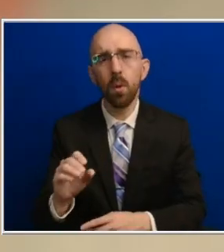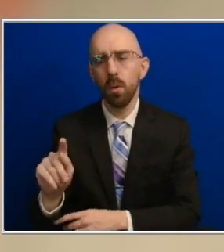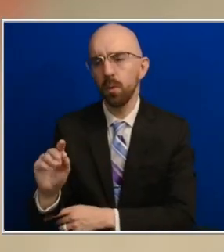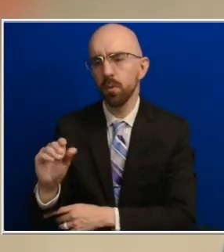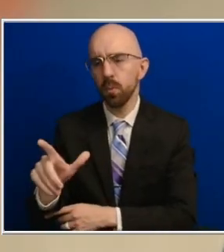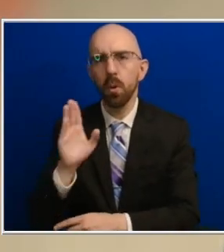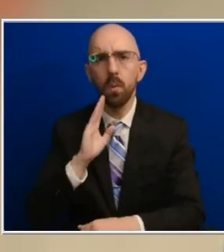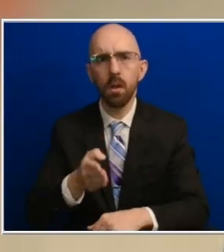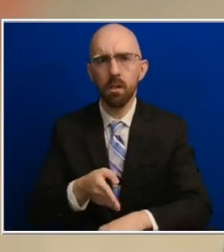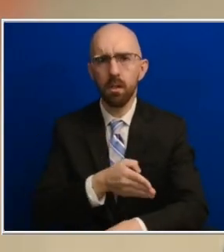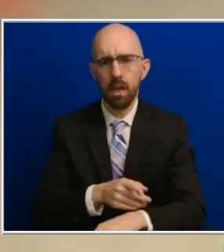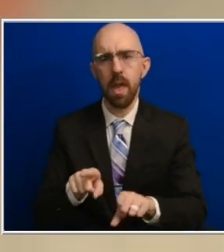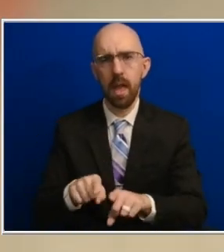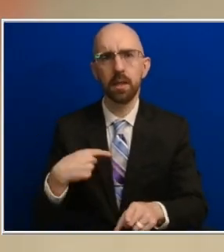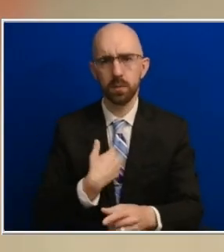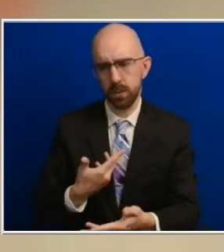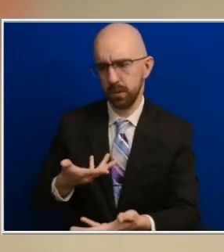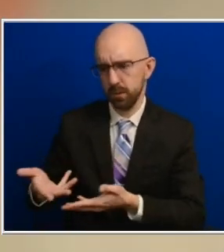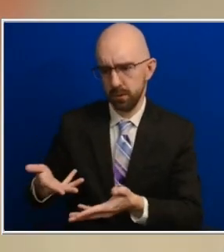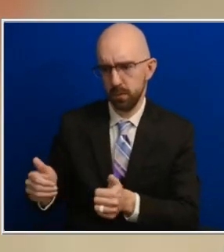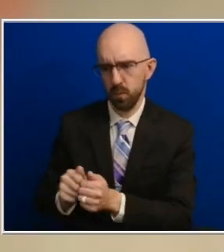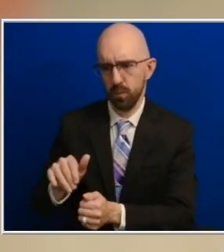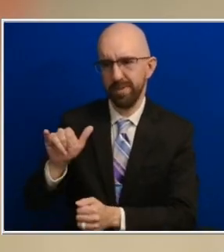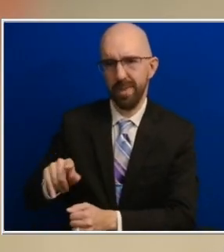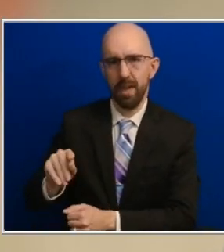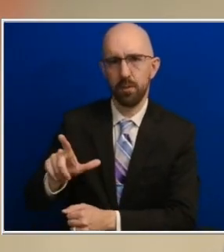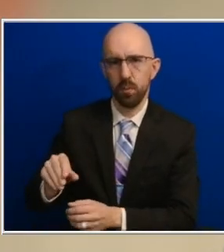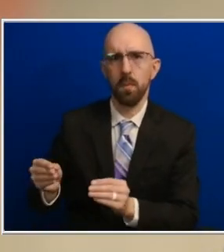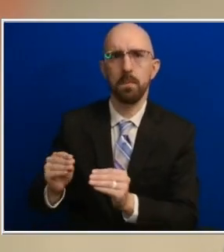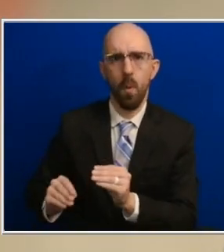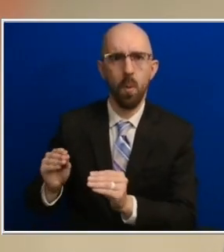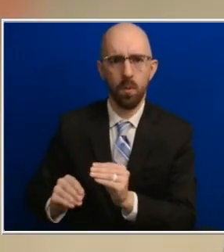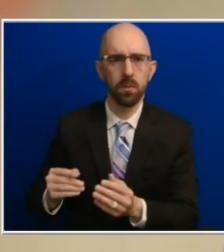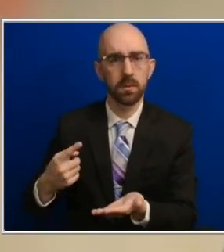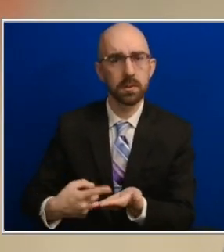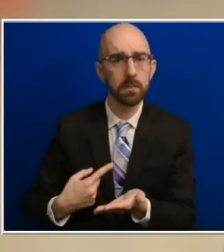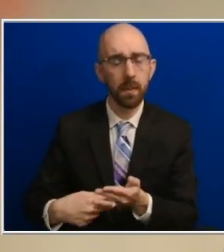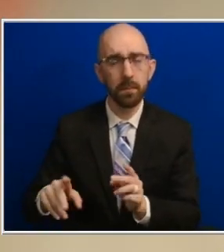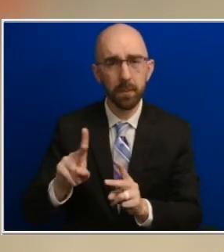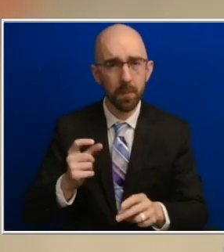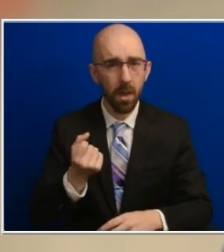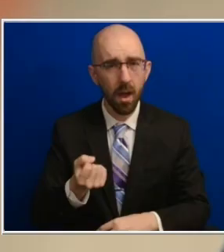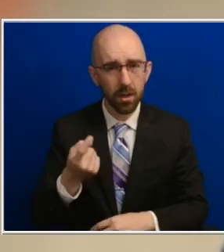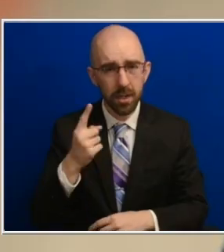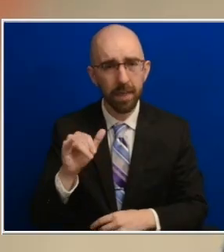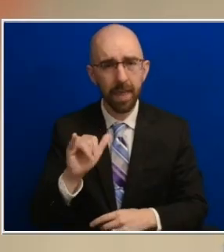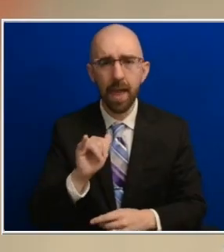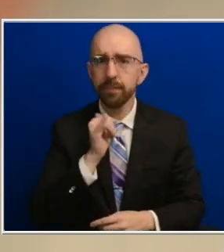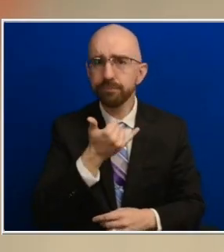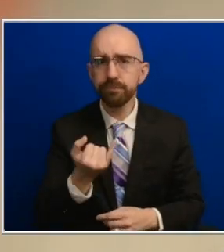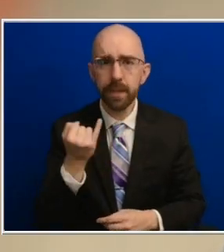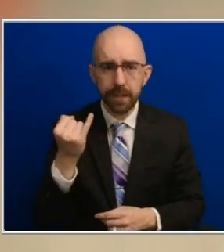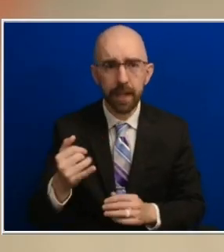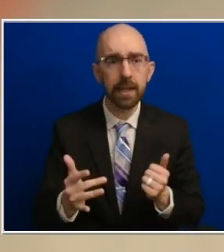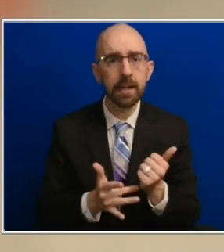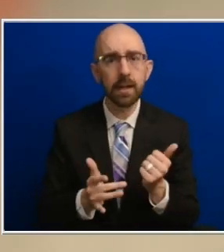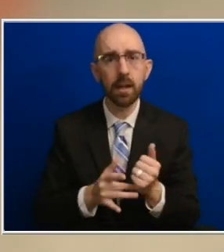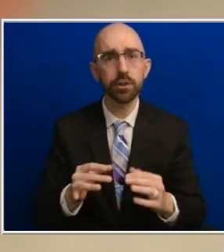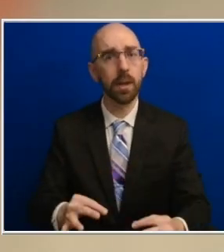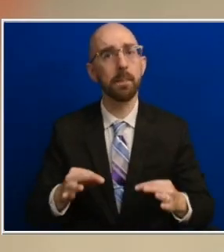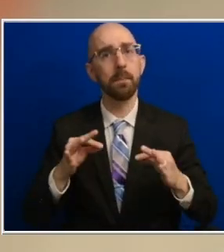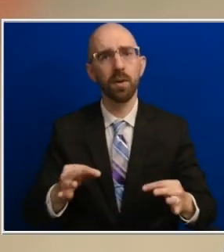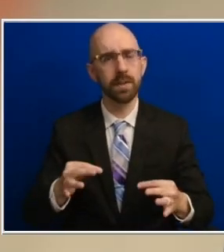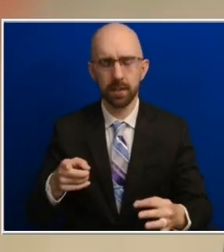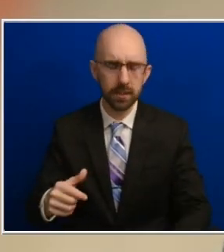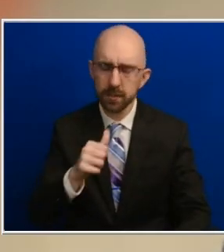as we interact with them more. And so I think there's sometimes people understand that misnomer that these technologies are perfect, but they are